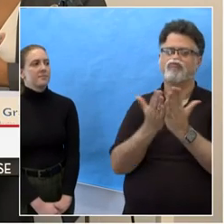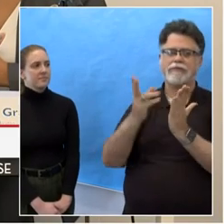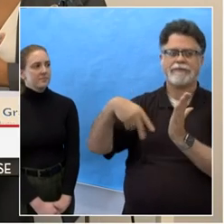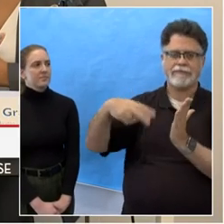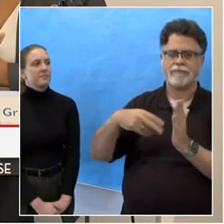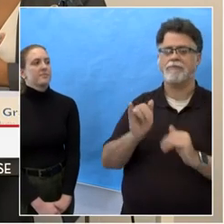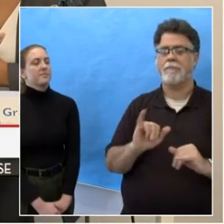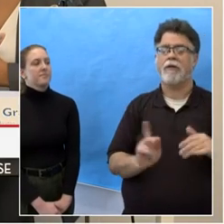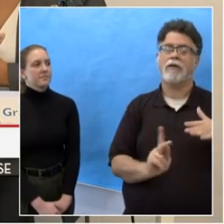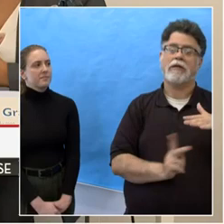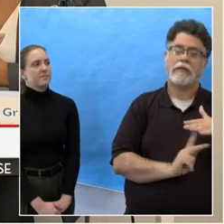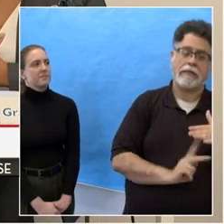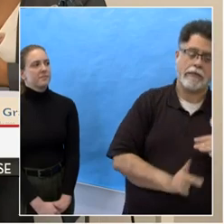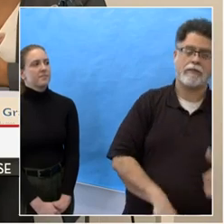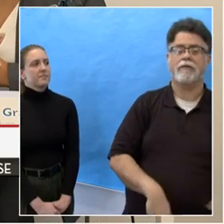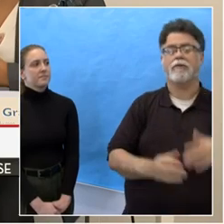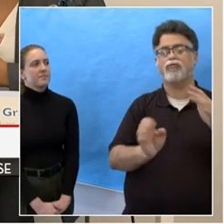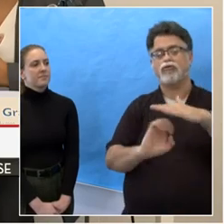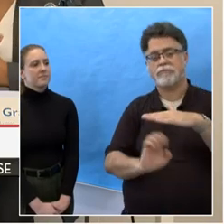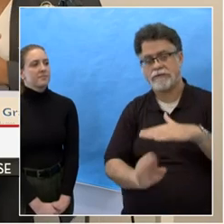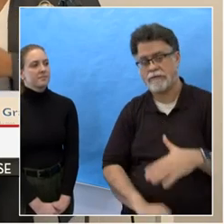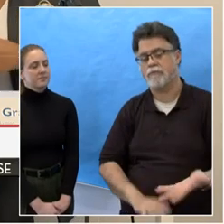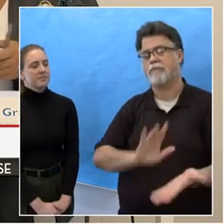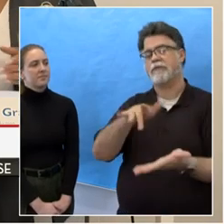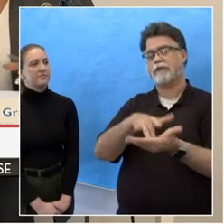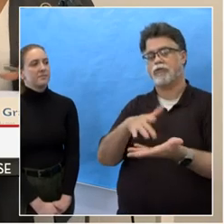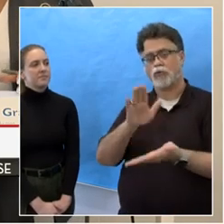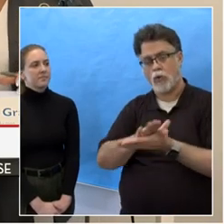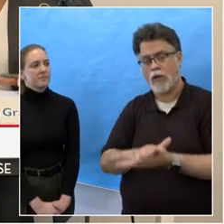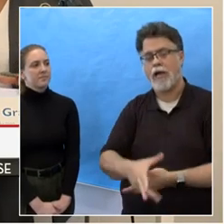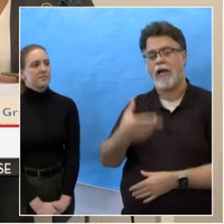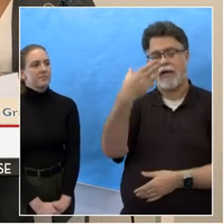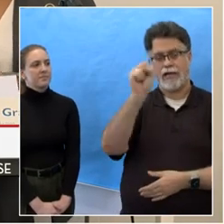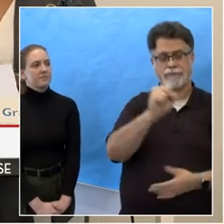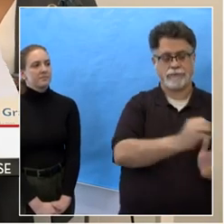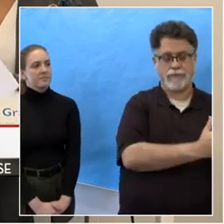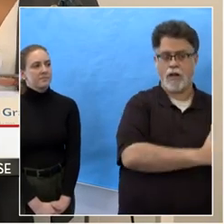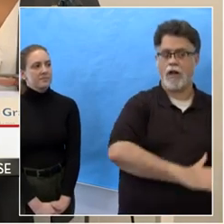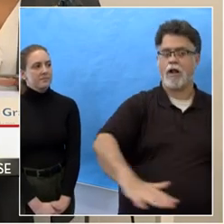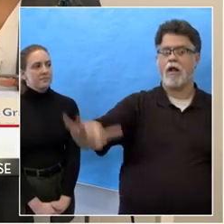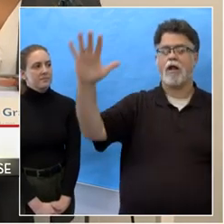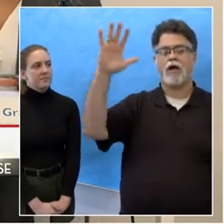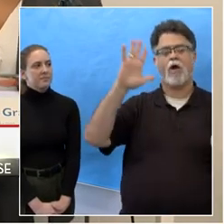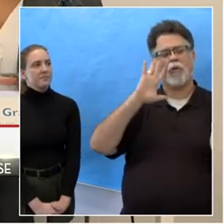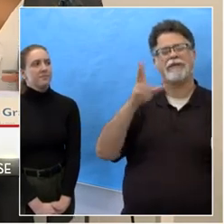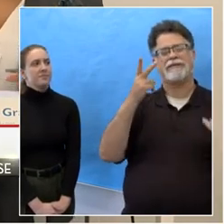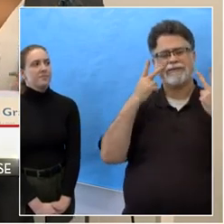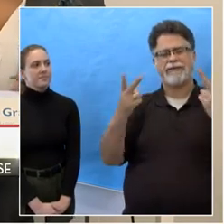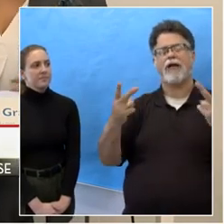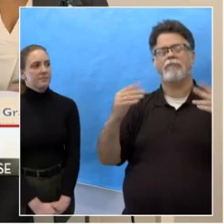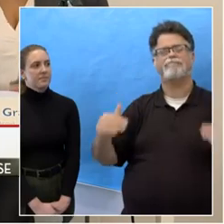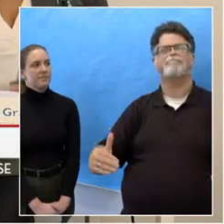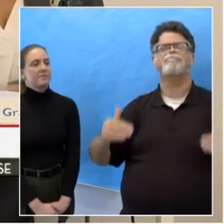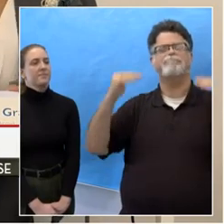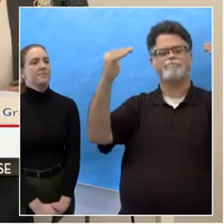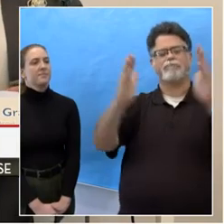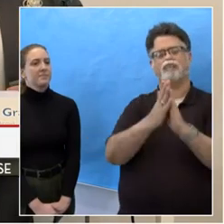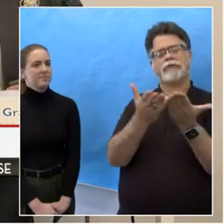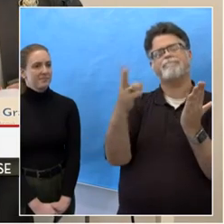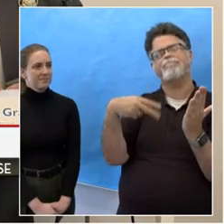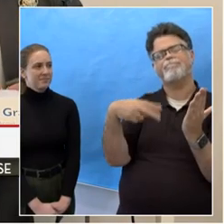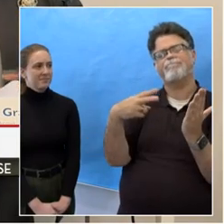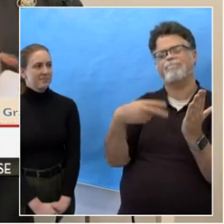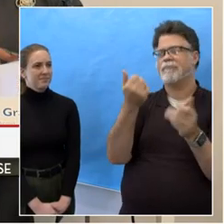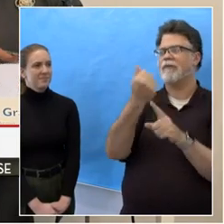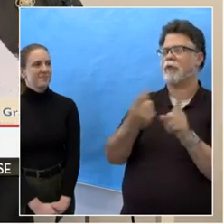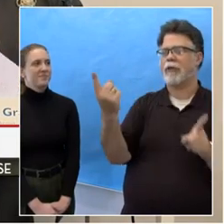school to high school, and ultimately post-secondary success with college and career. Thank you. I'm going to pass